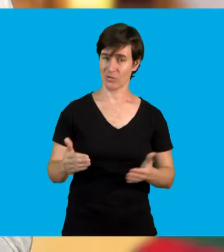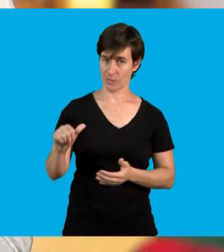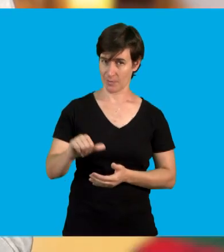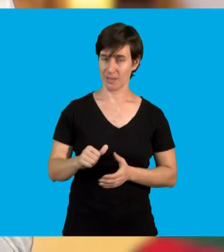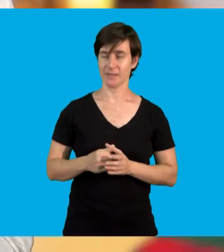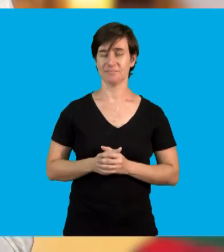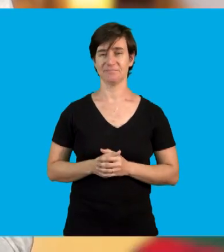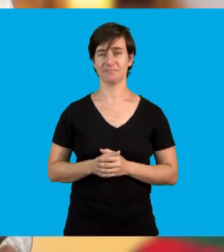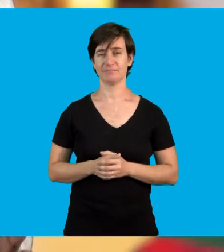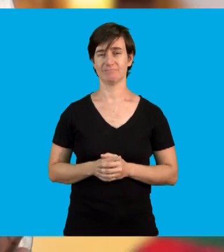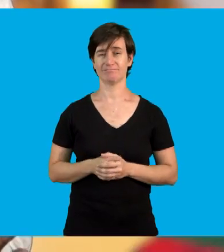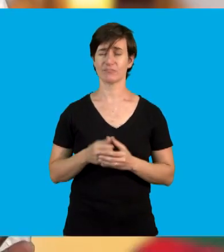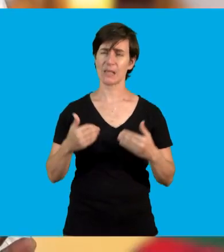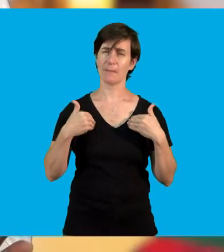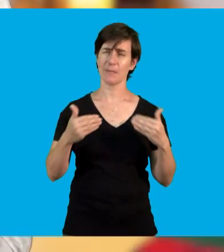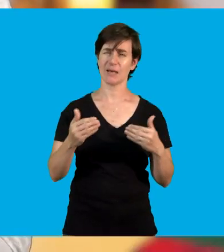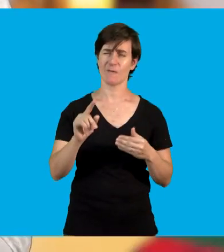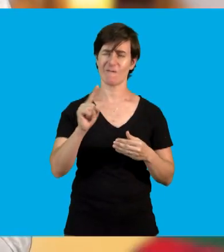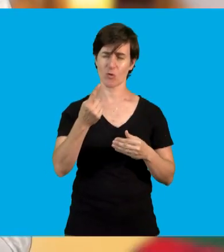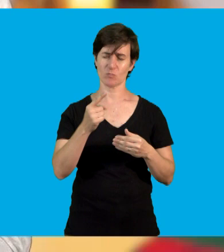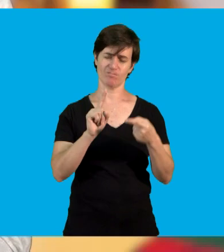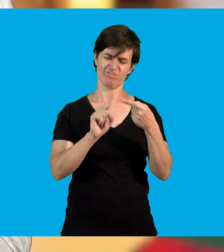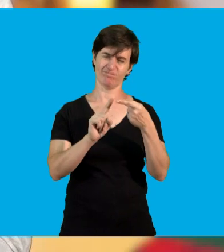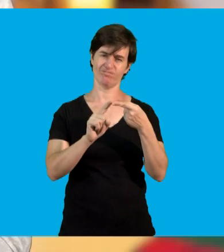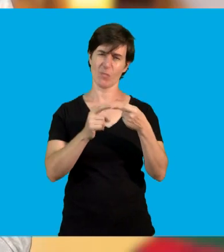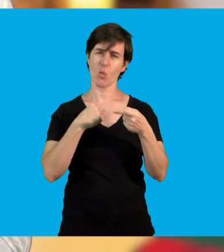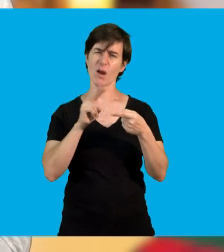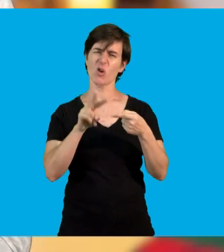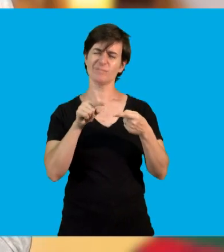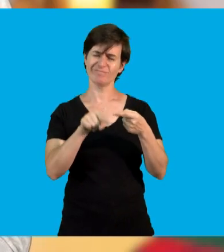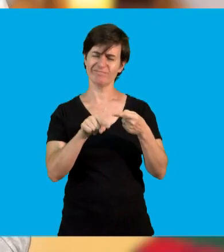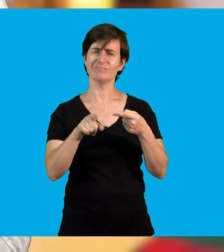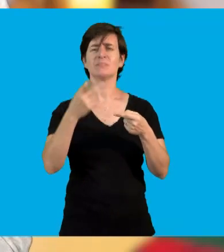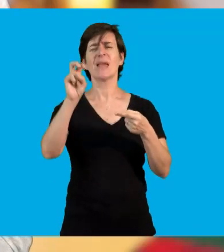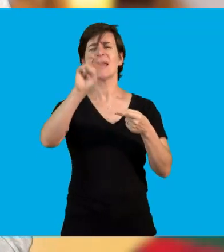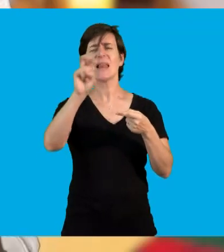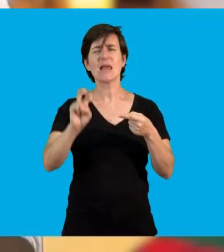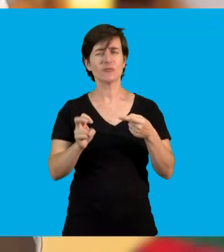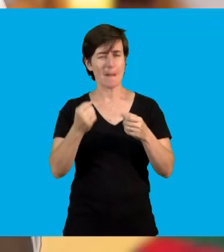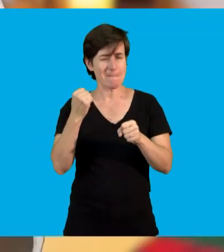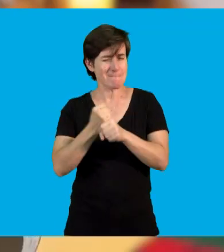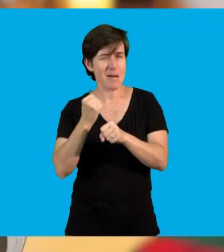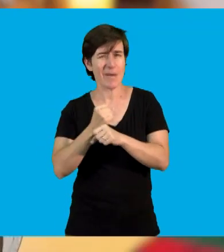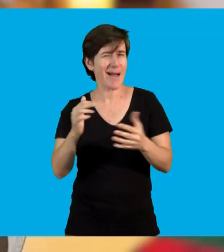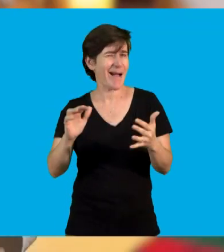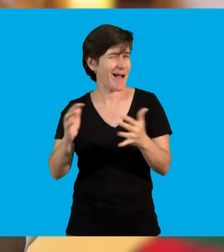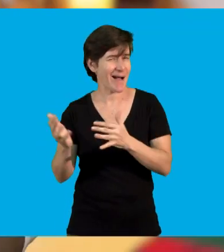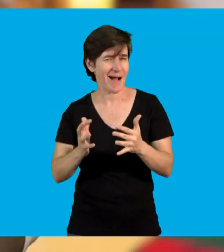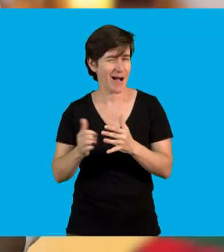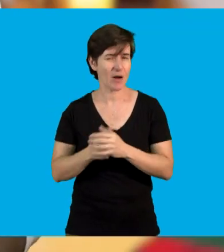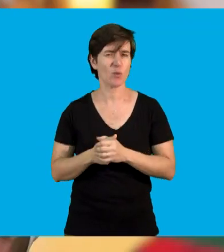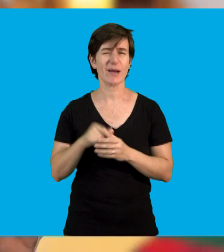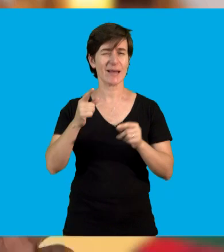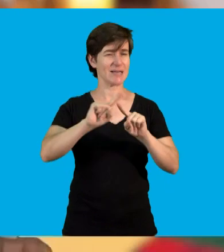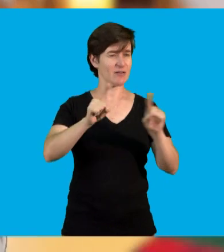Welcome back. So now just to start with our first concept, where we'll be looking at how this electricity is generated and using the